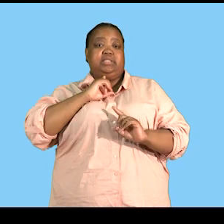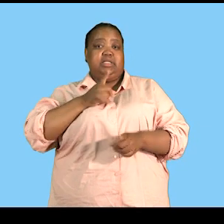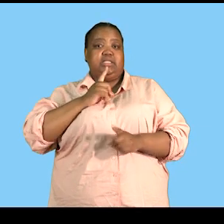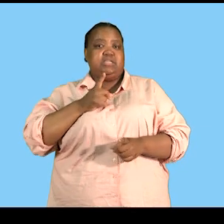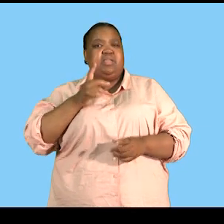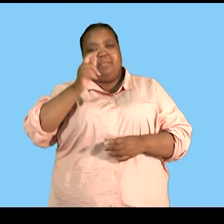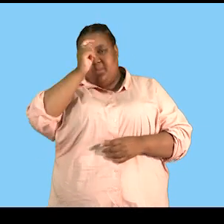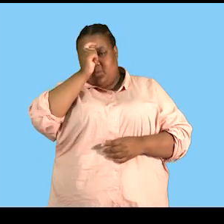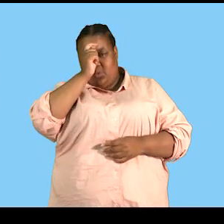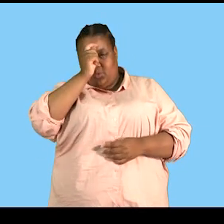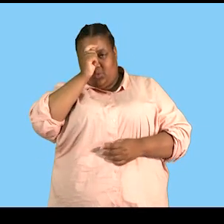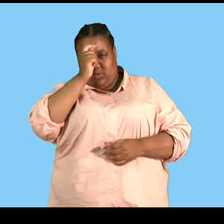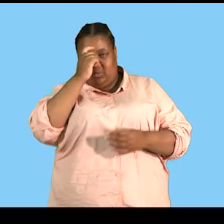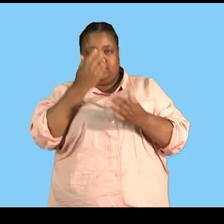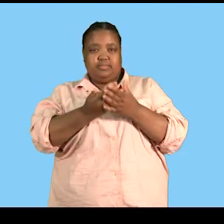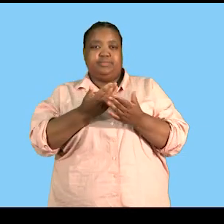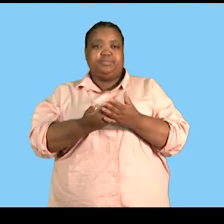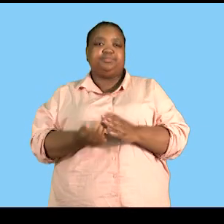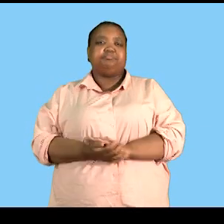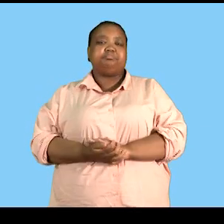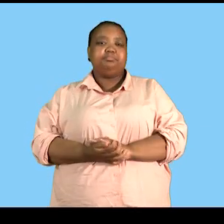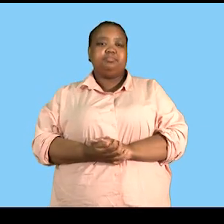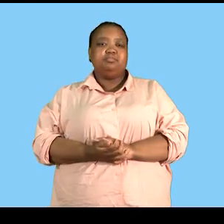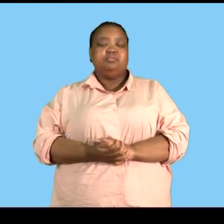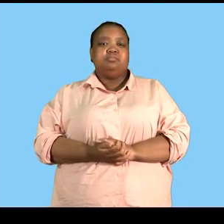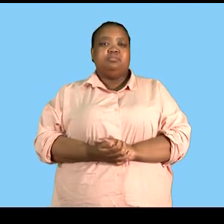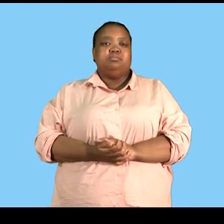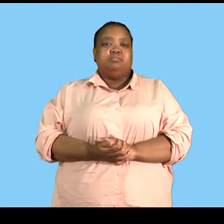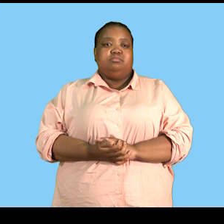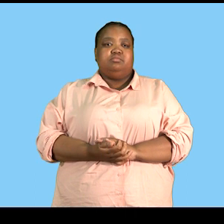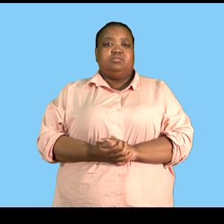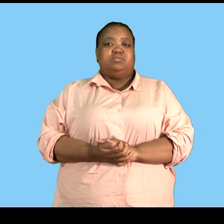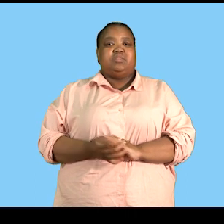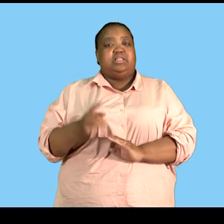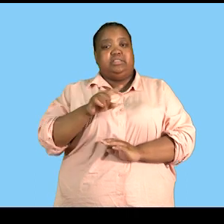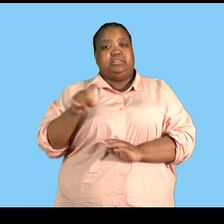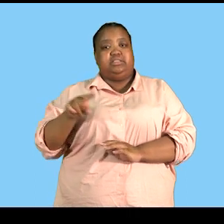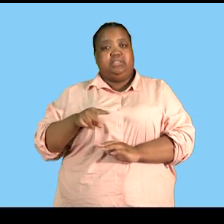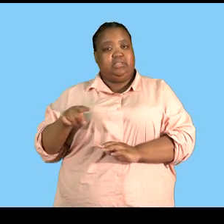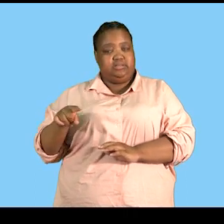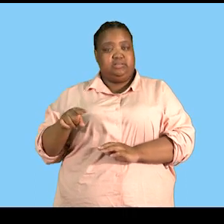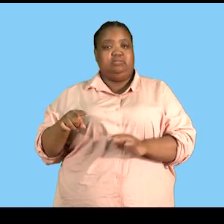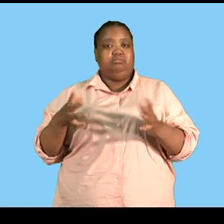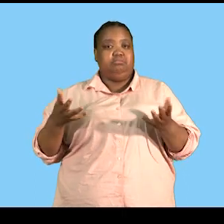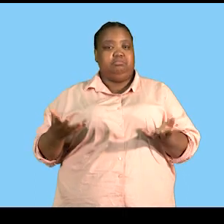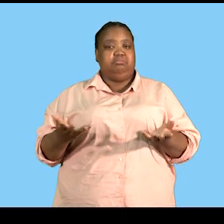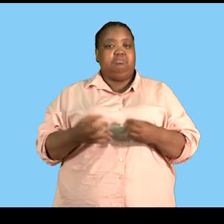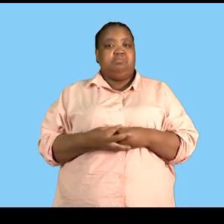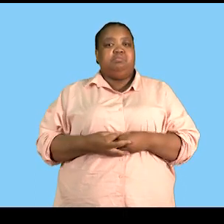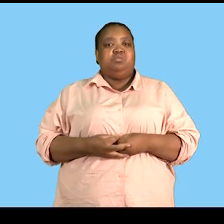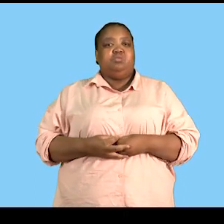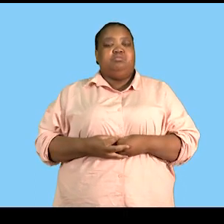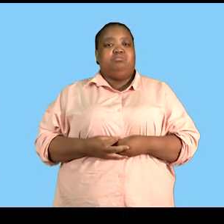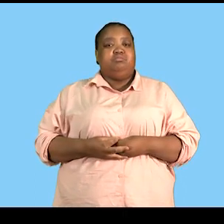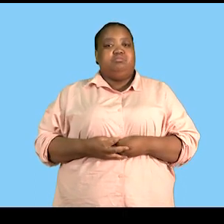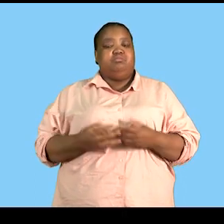your answer will be boy. And then if we look at Z, it's going to